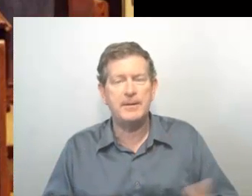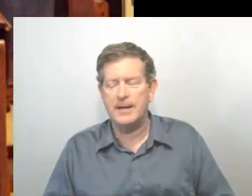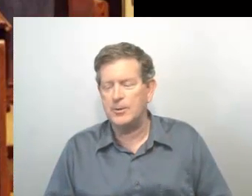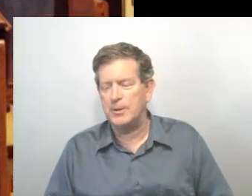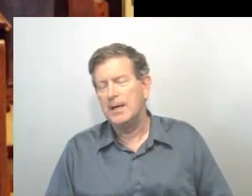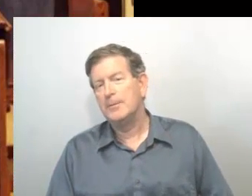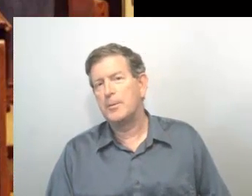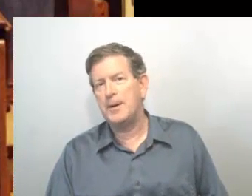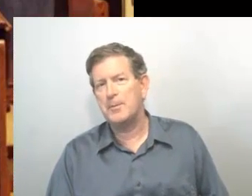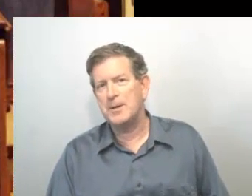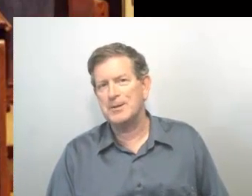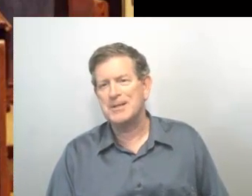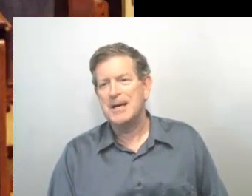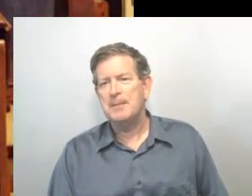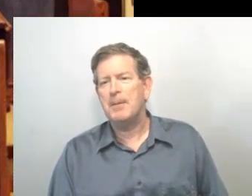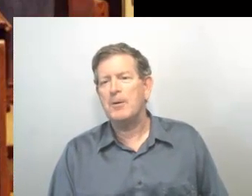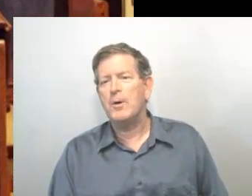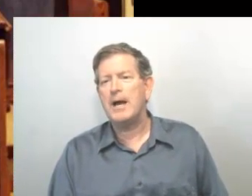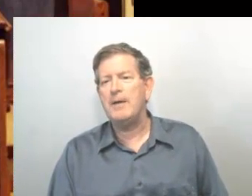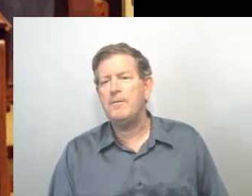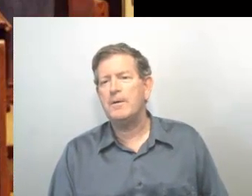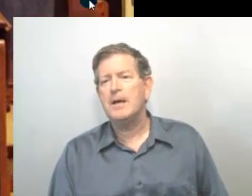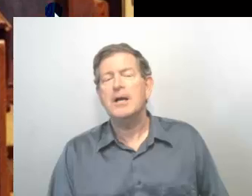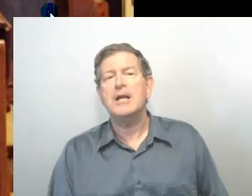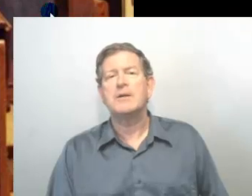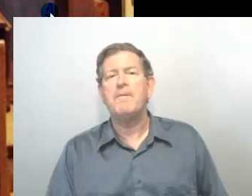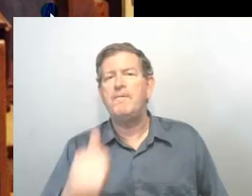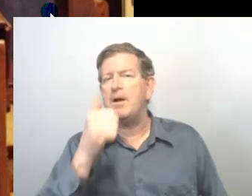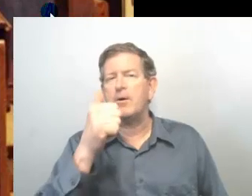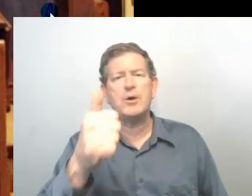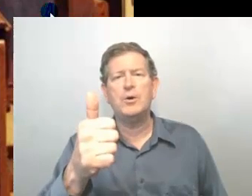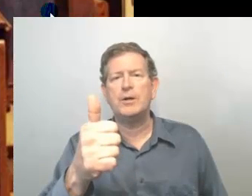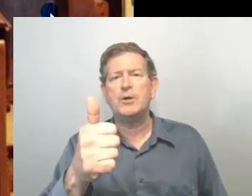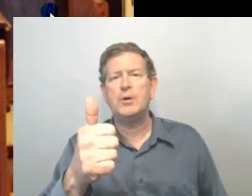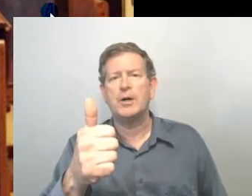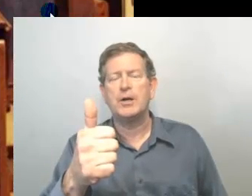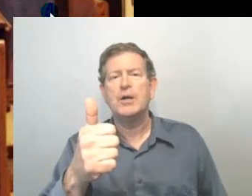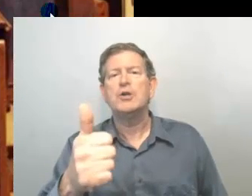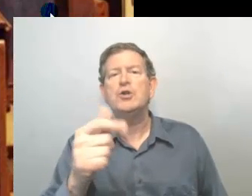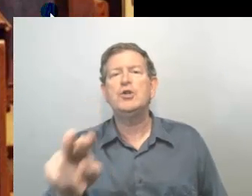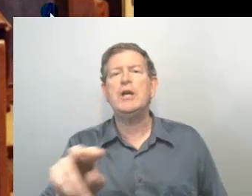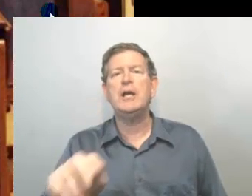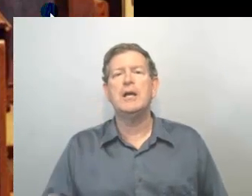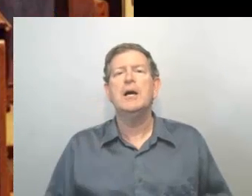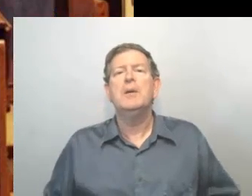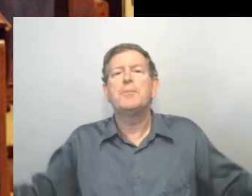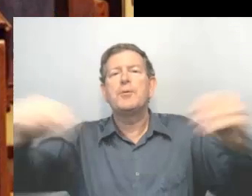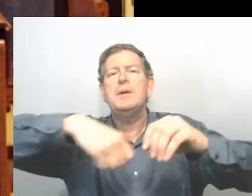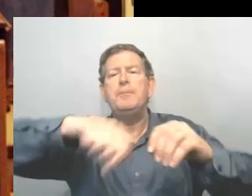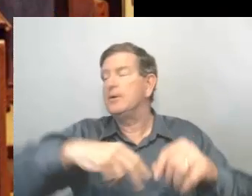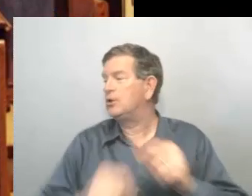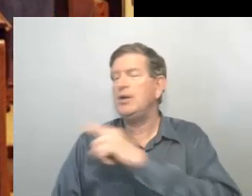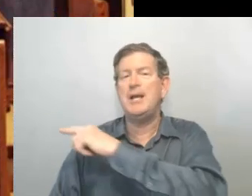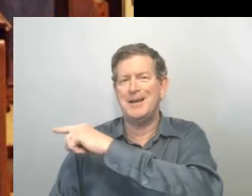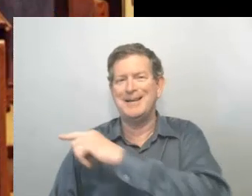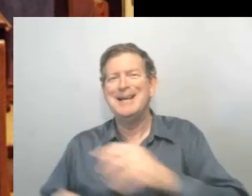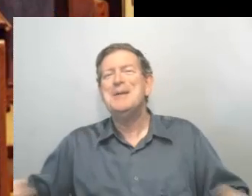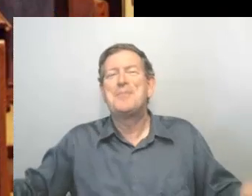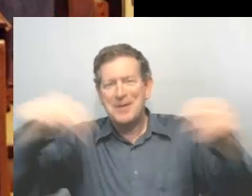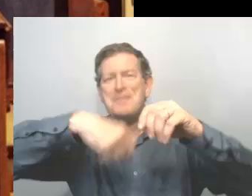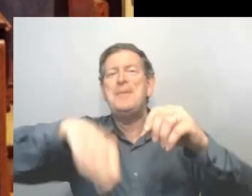is happy that I don't prepare meals. My wife is a very good cook. She